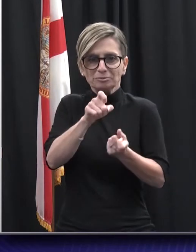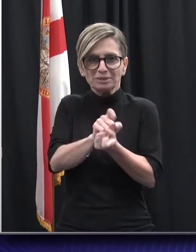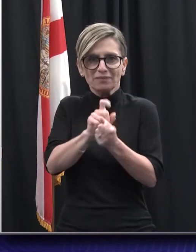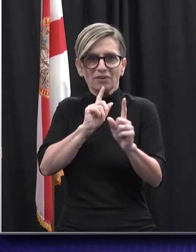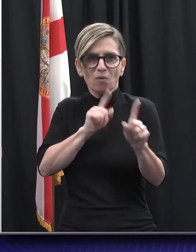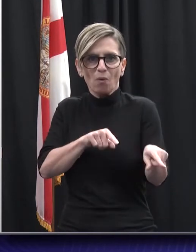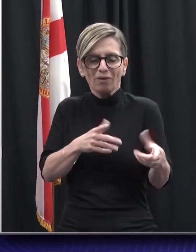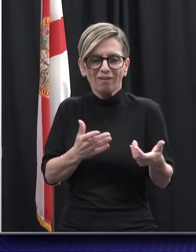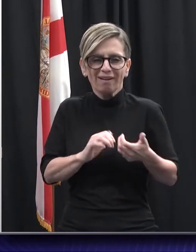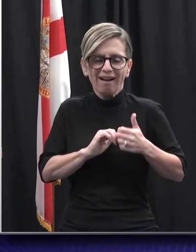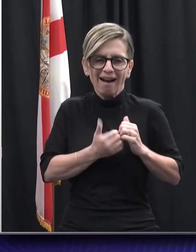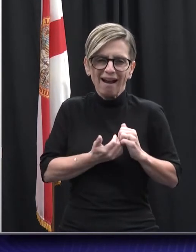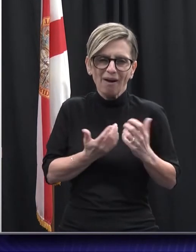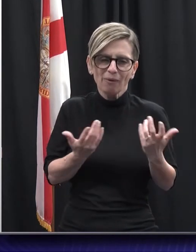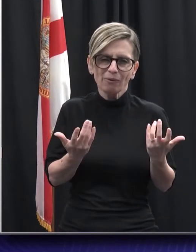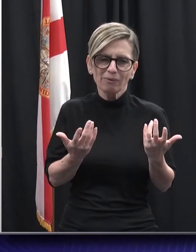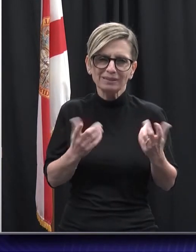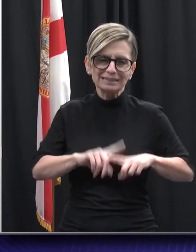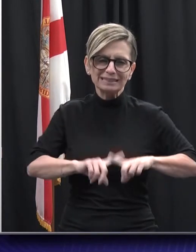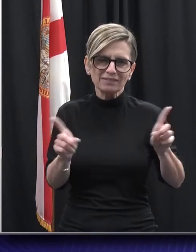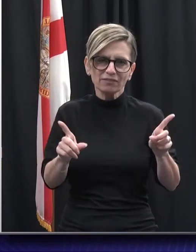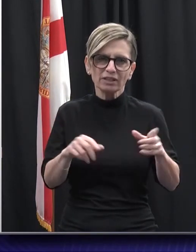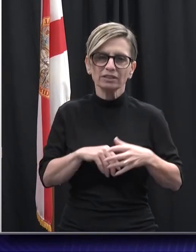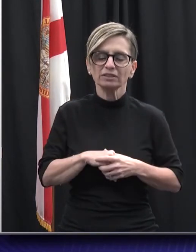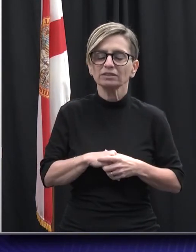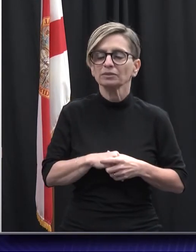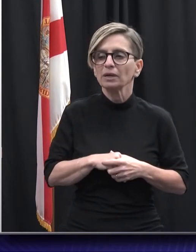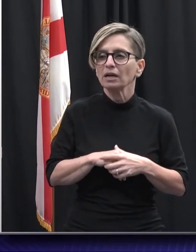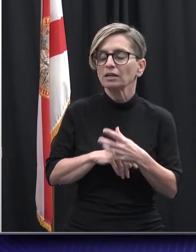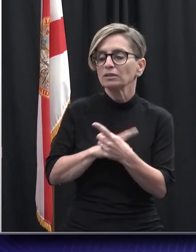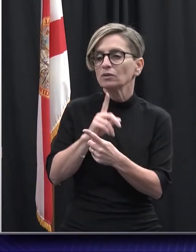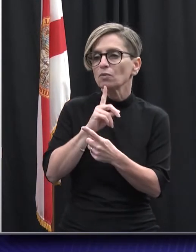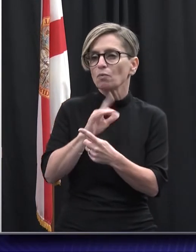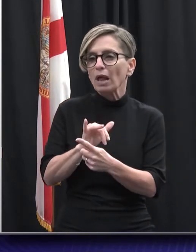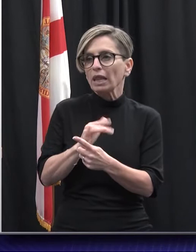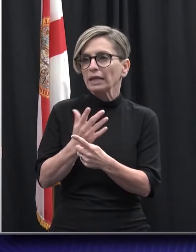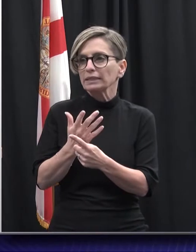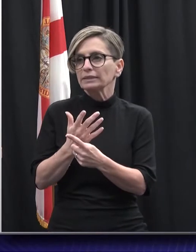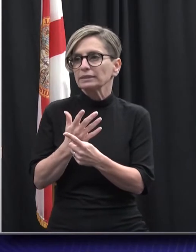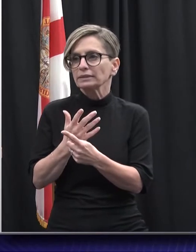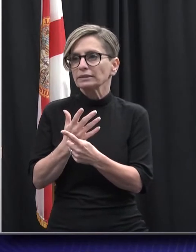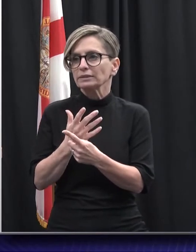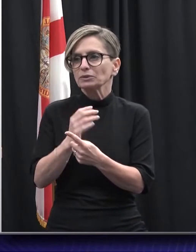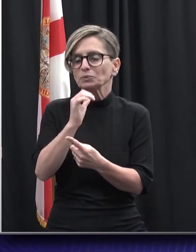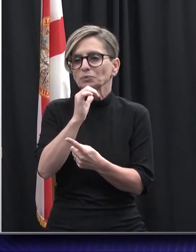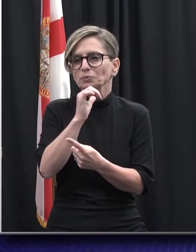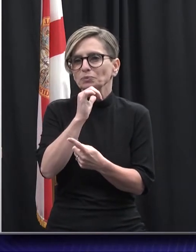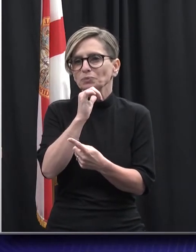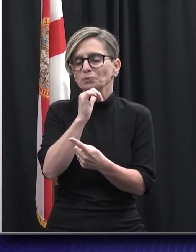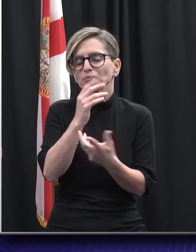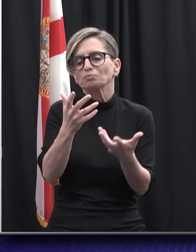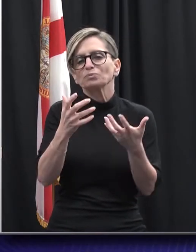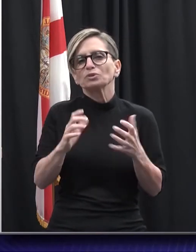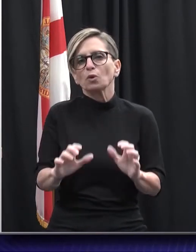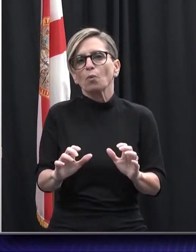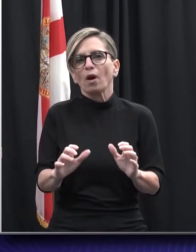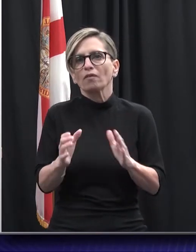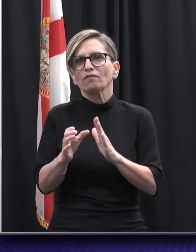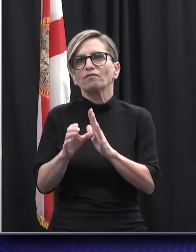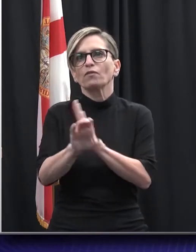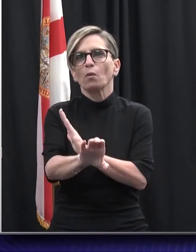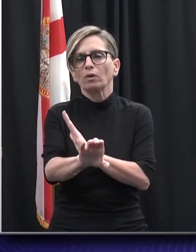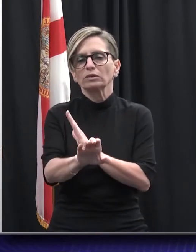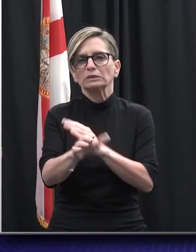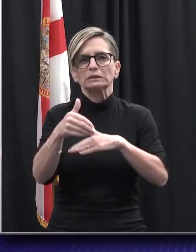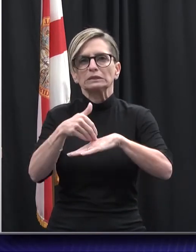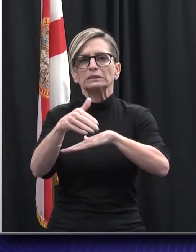make a difference? Well, there actually is some teeth in it, but it is not our intent to use that. We don't want to be, the last thing we want